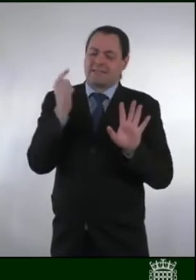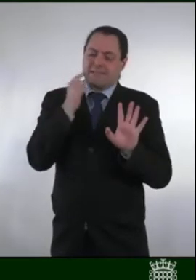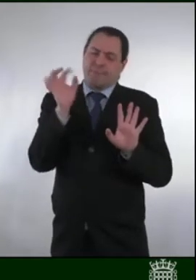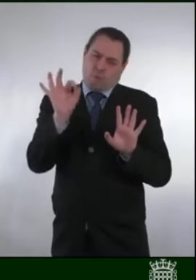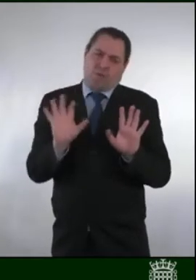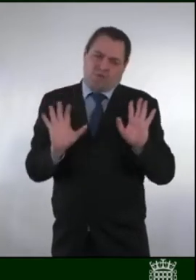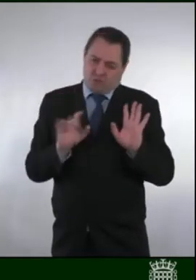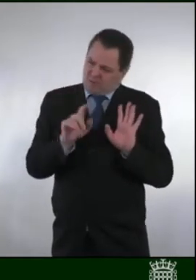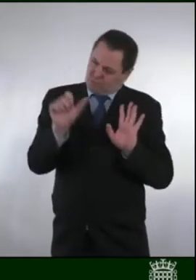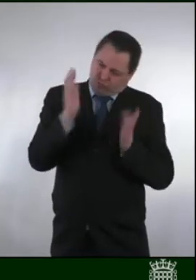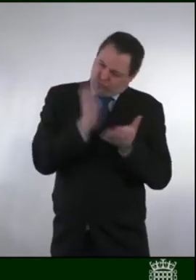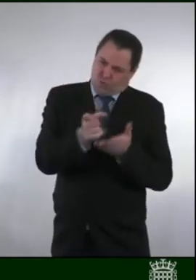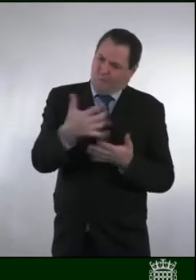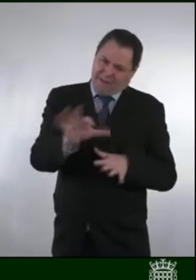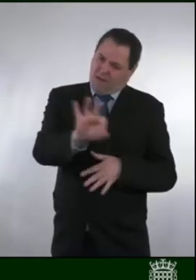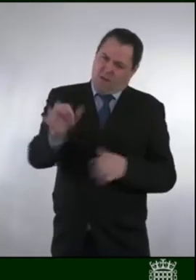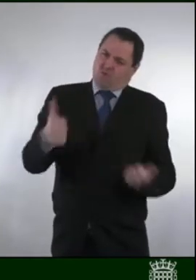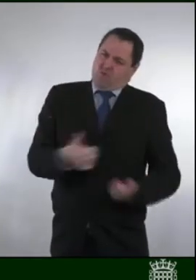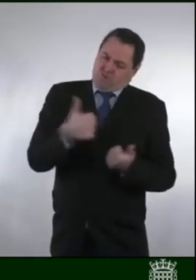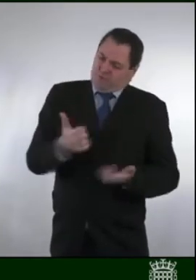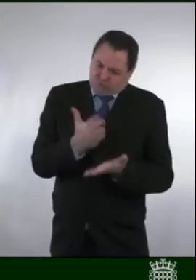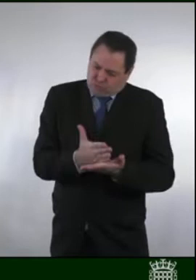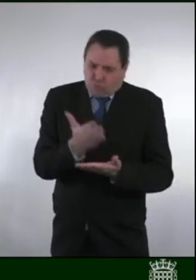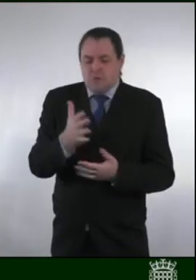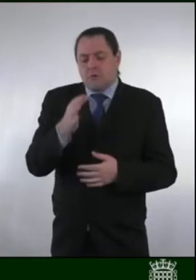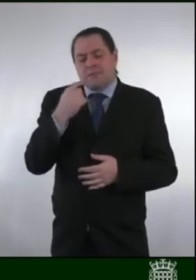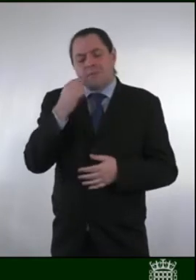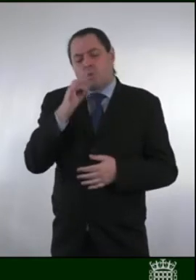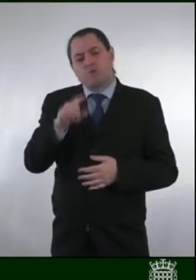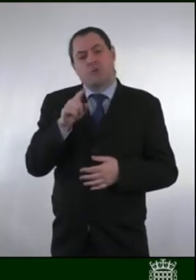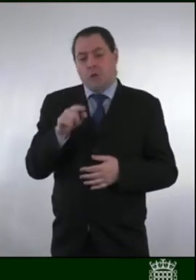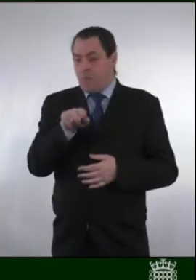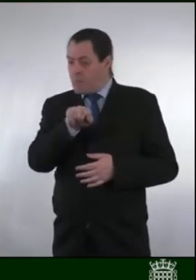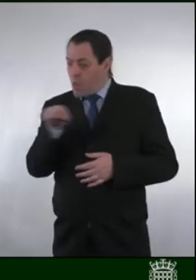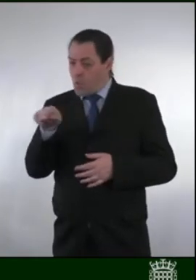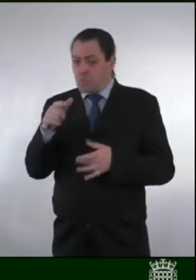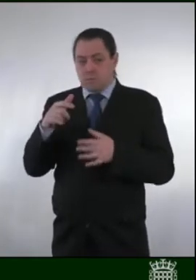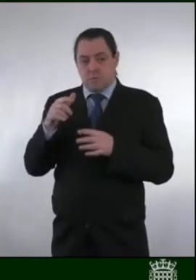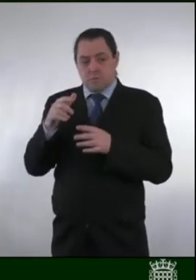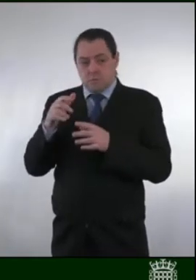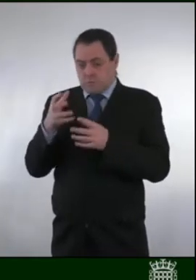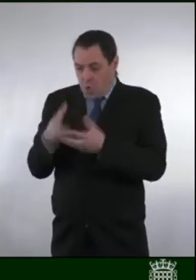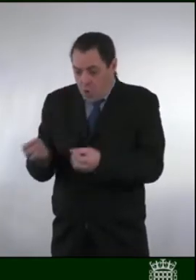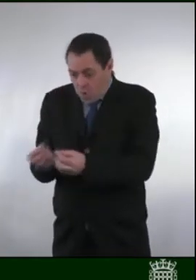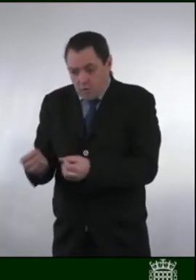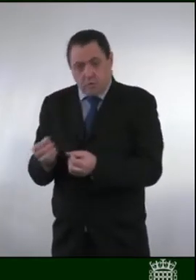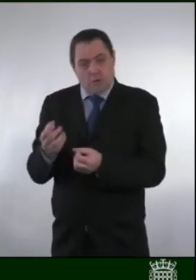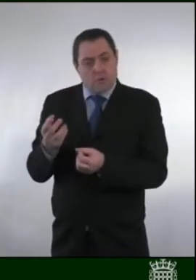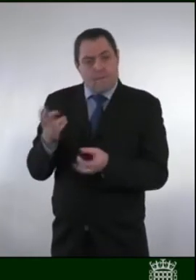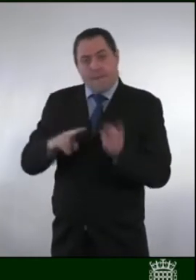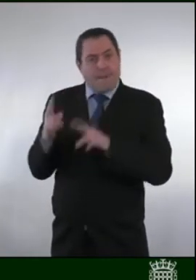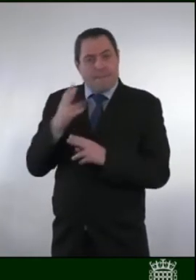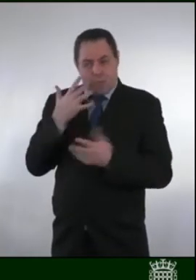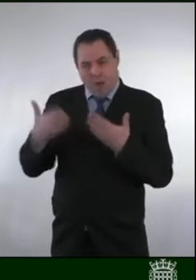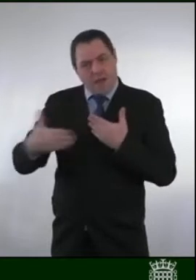briefing. How long will it take for all the wrongly deleted records to be reinstated to the police